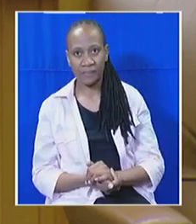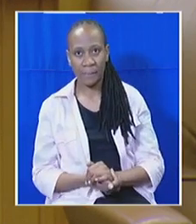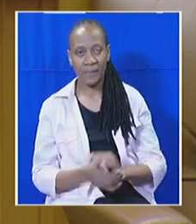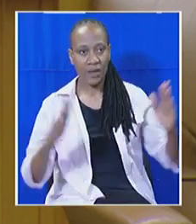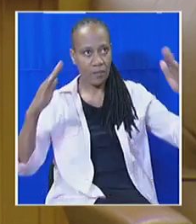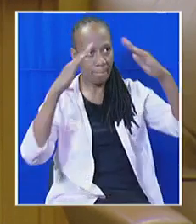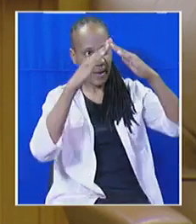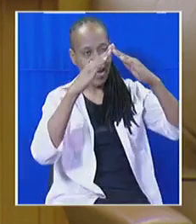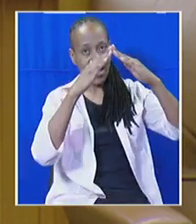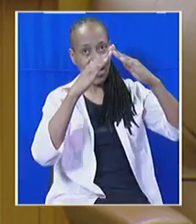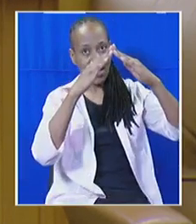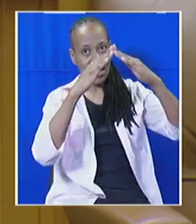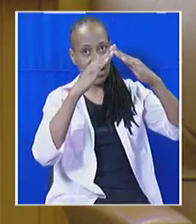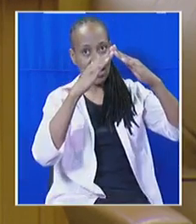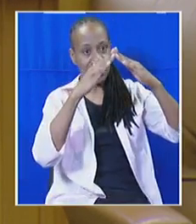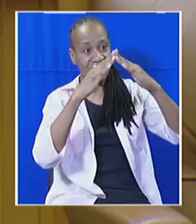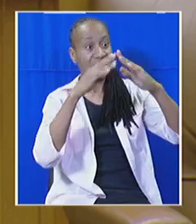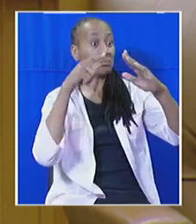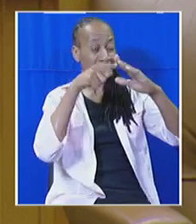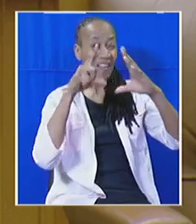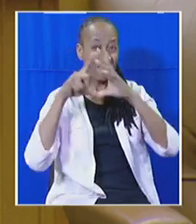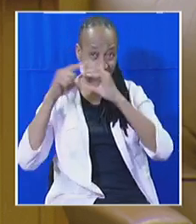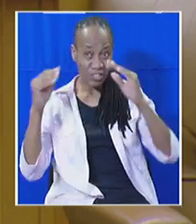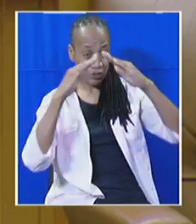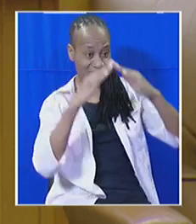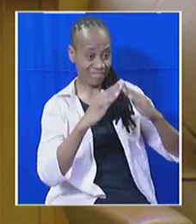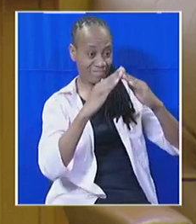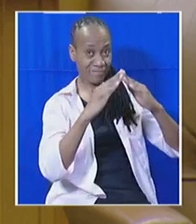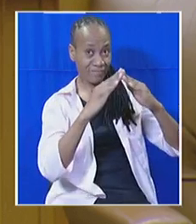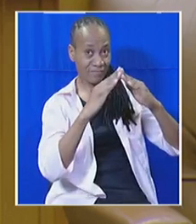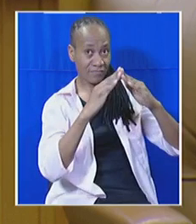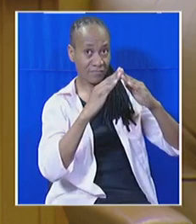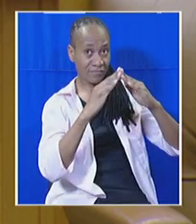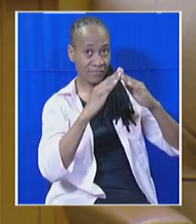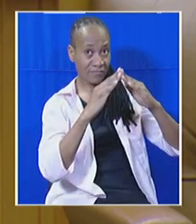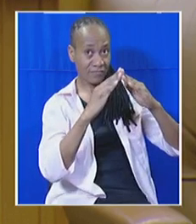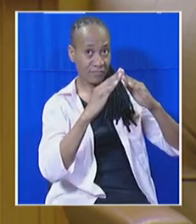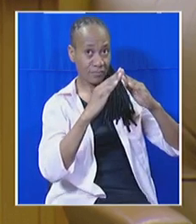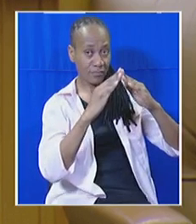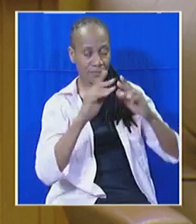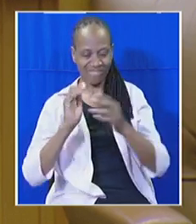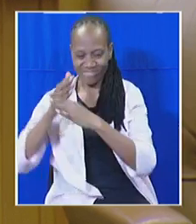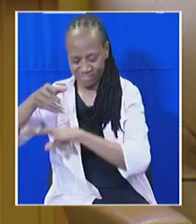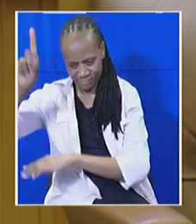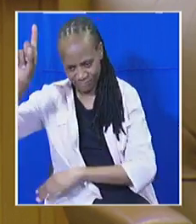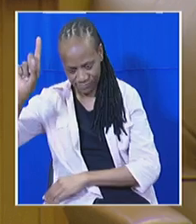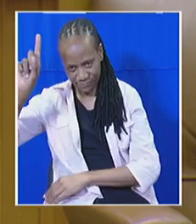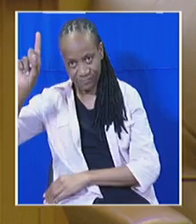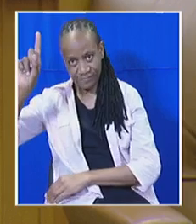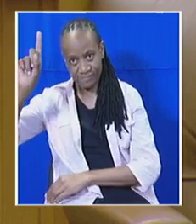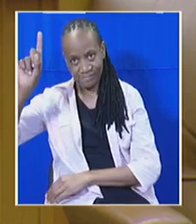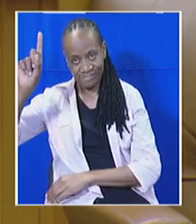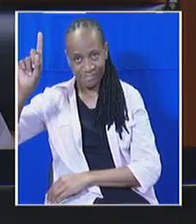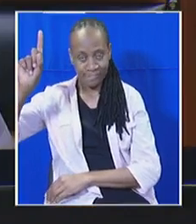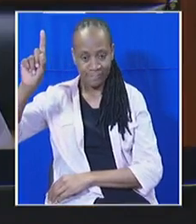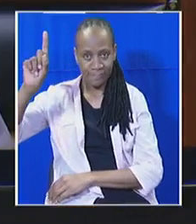roof. If the roof is finished, contractors that are here, they know. On a point of order, House Chair.